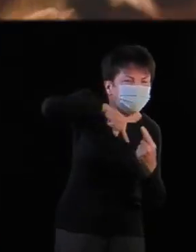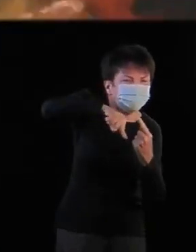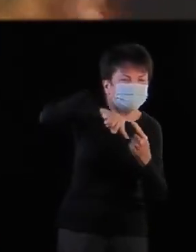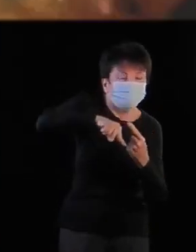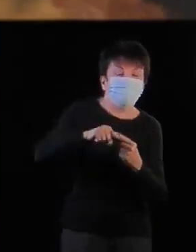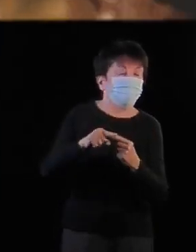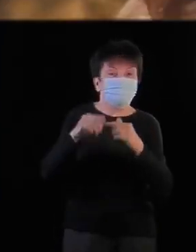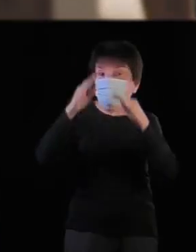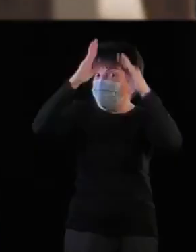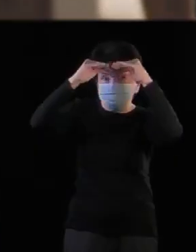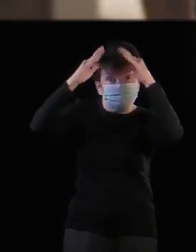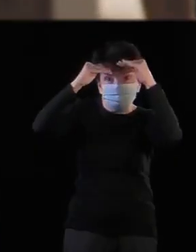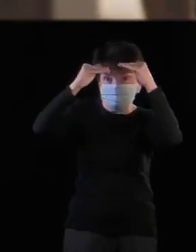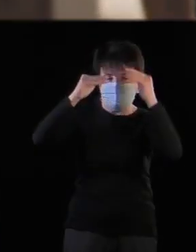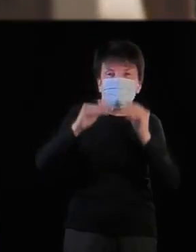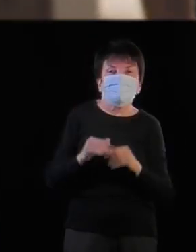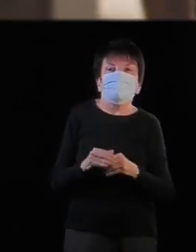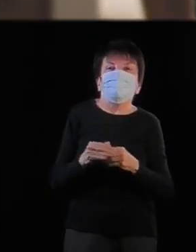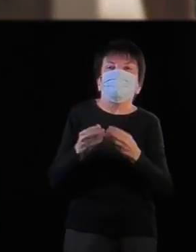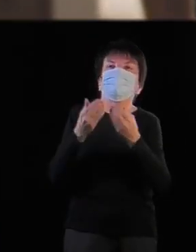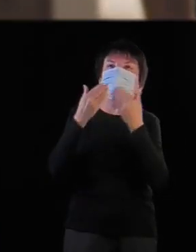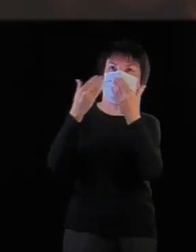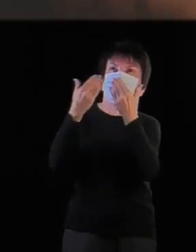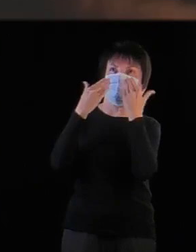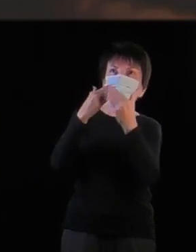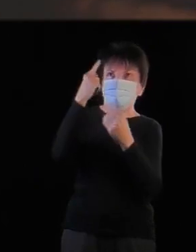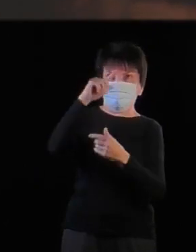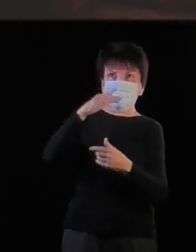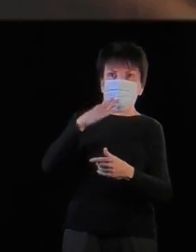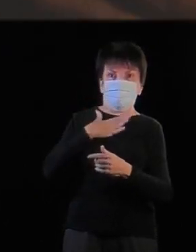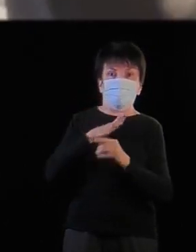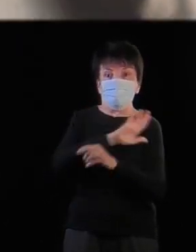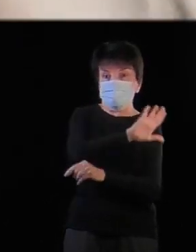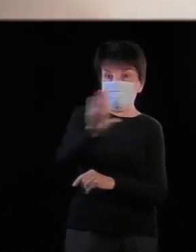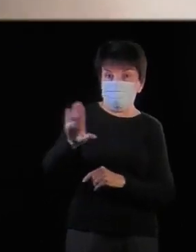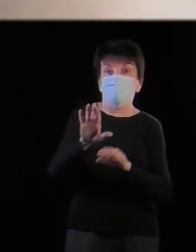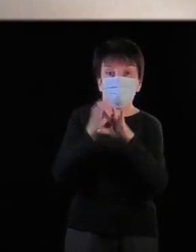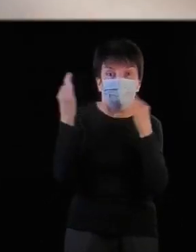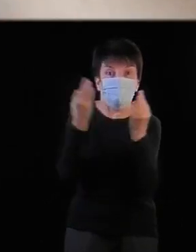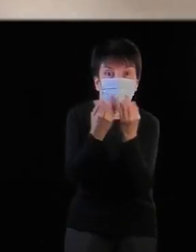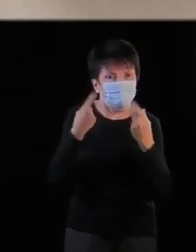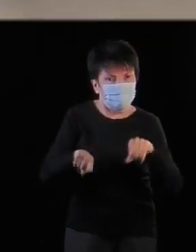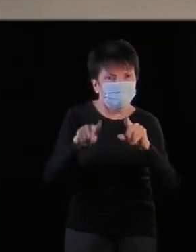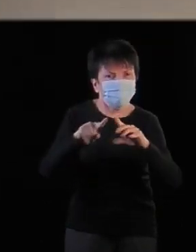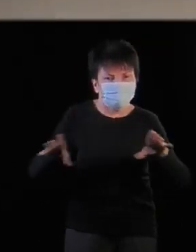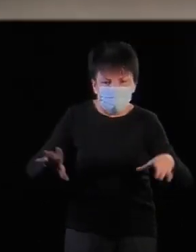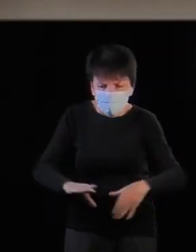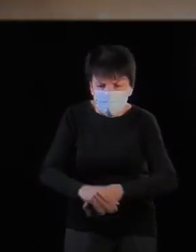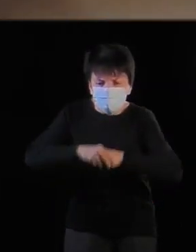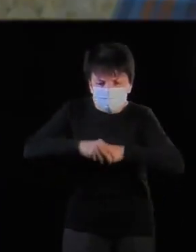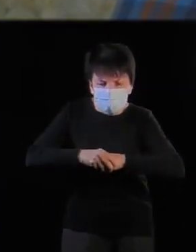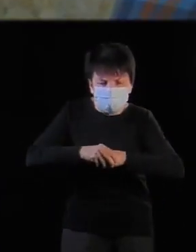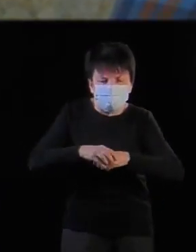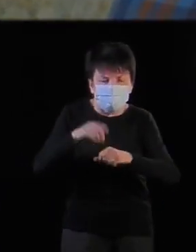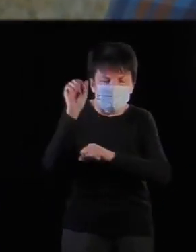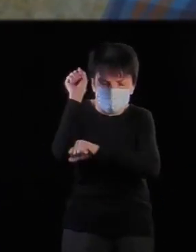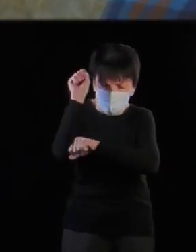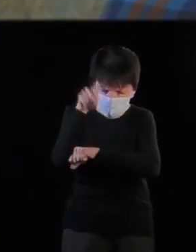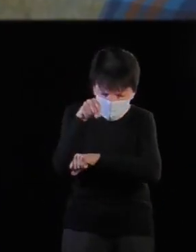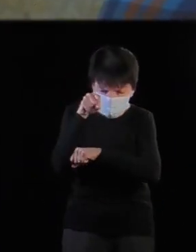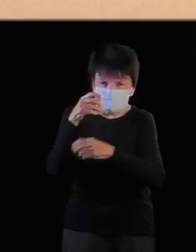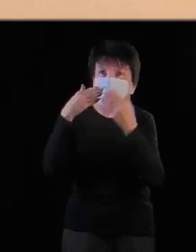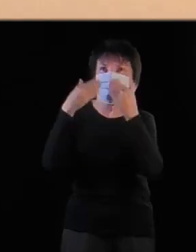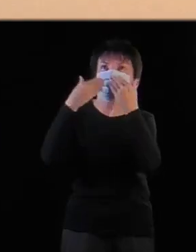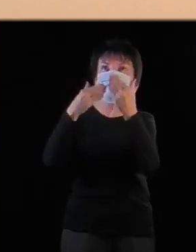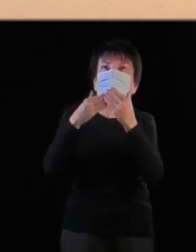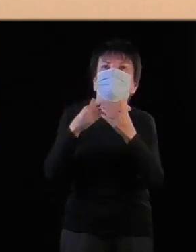ways. Give thanks with my family as we hold each other's hands and bow our heads in gratitude. Give thanks